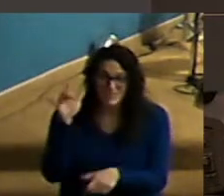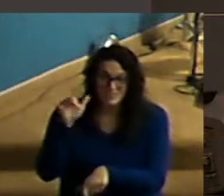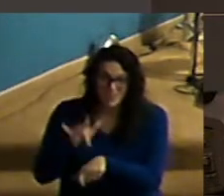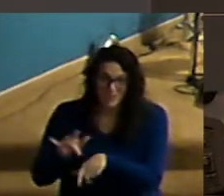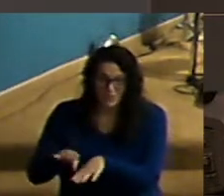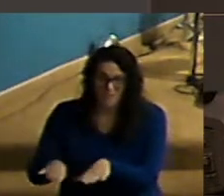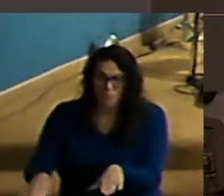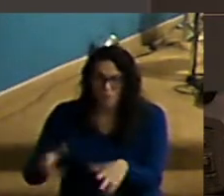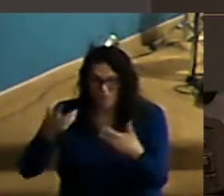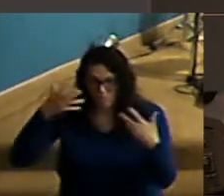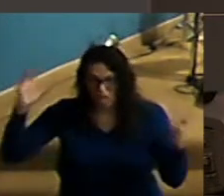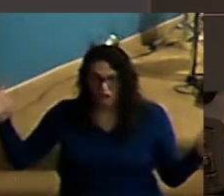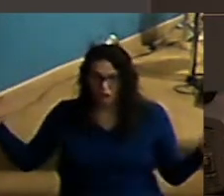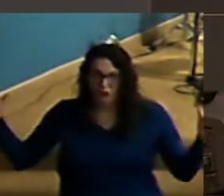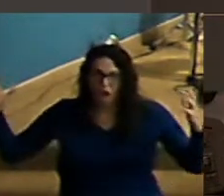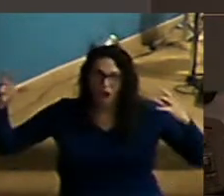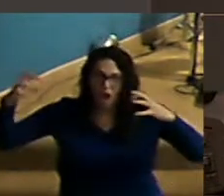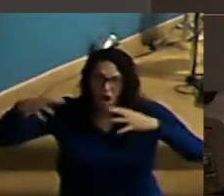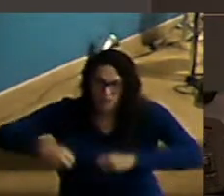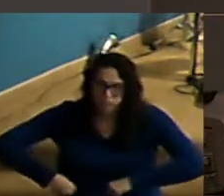their bones.